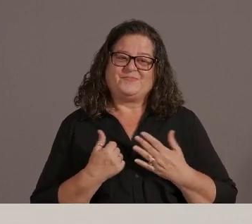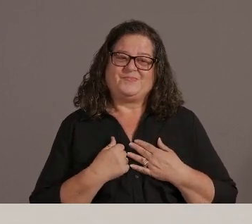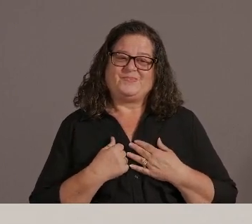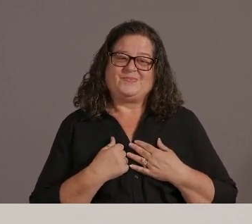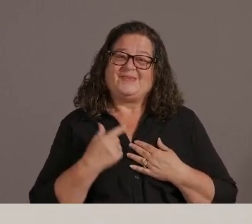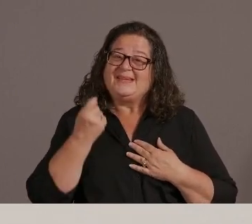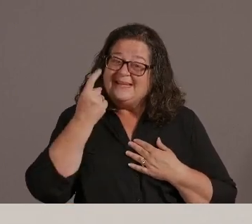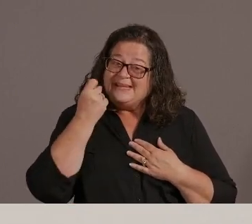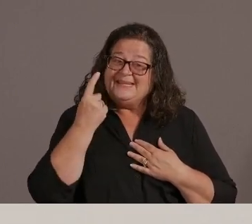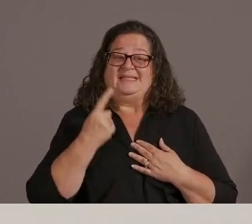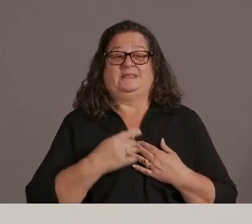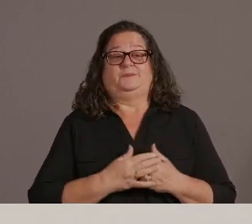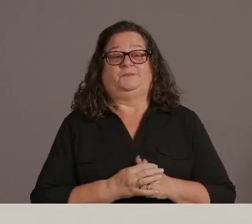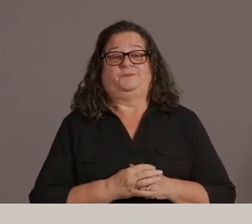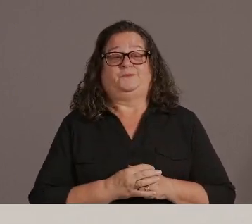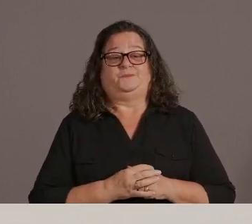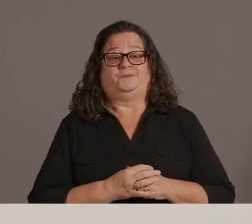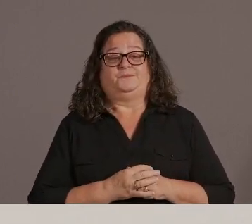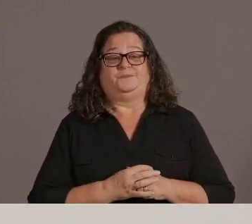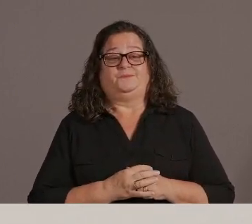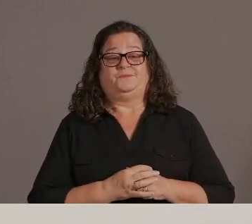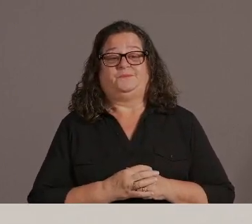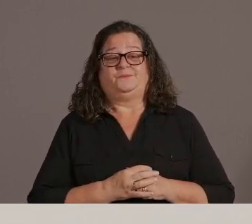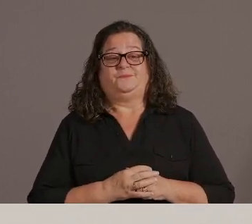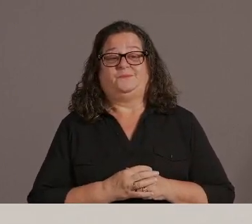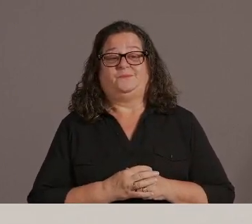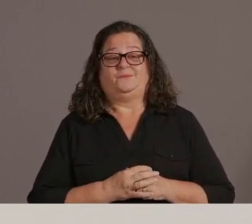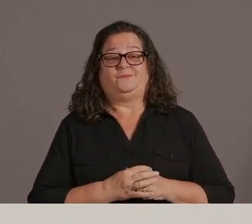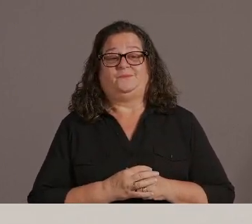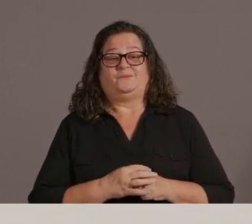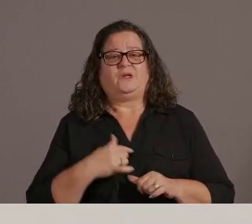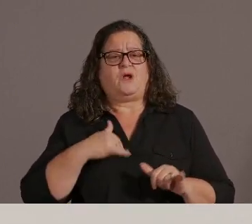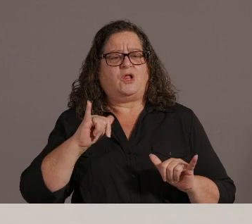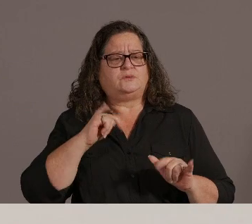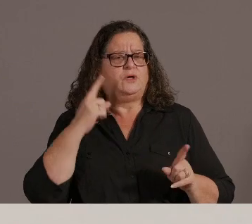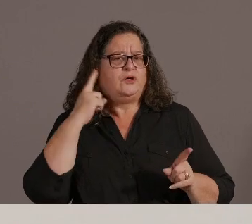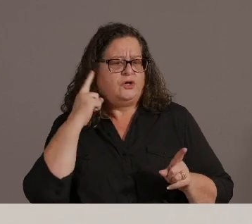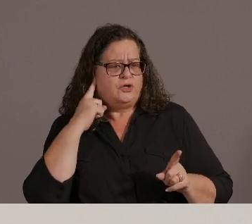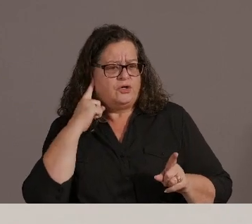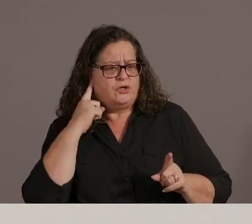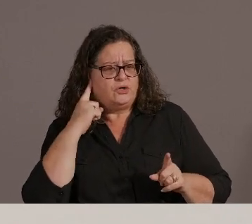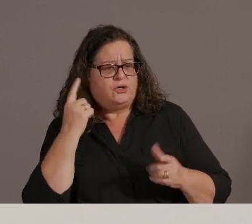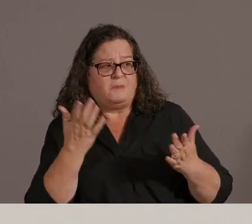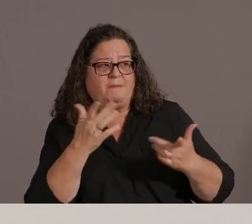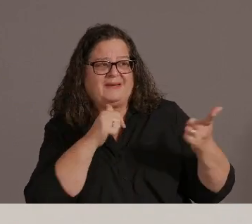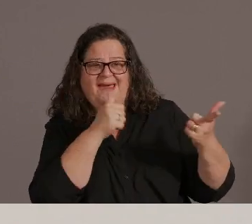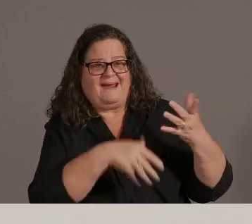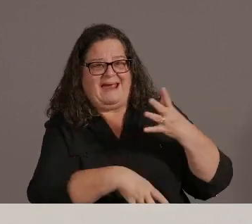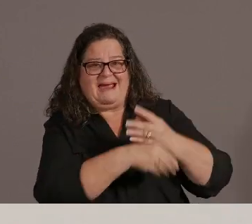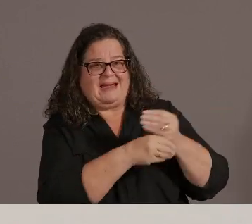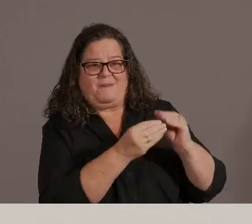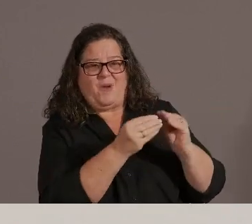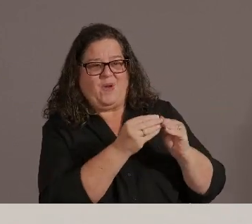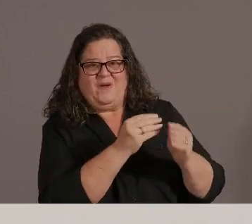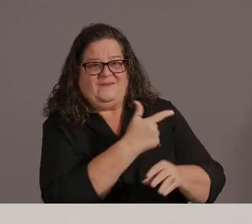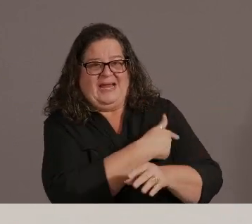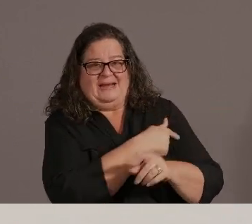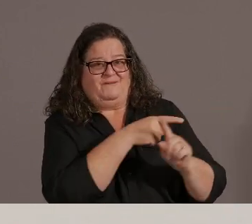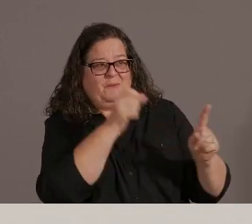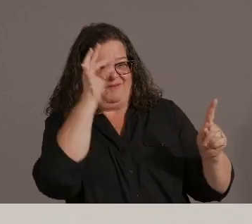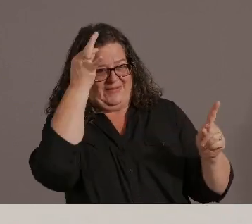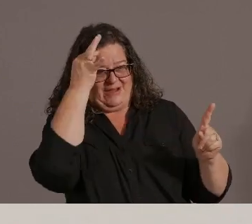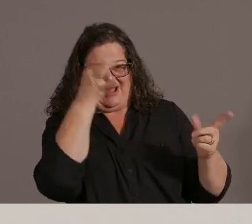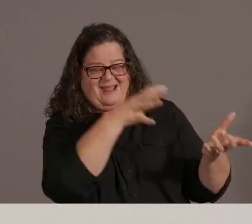total, like the allocation that we're currently getting. As well as we're hearing that there's supposed to be a significant increase in